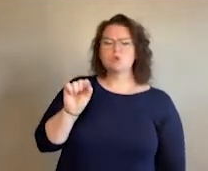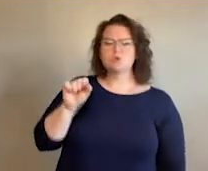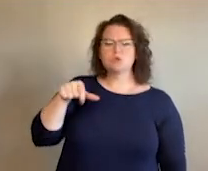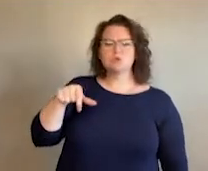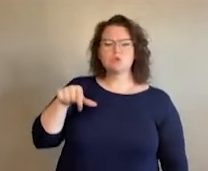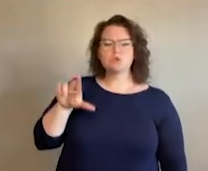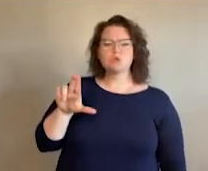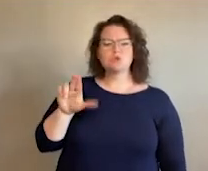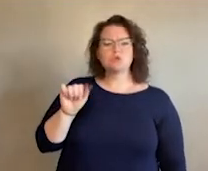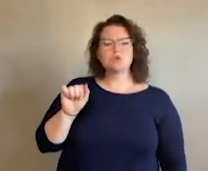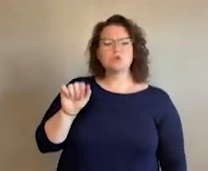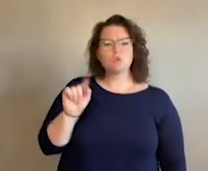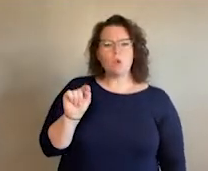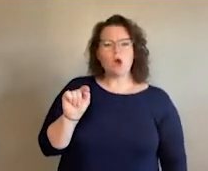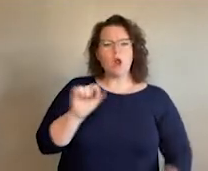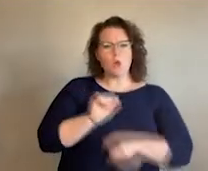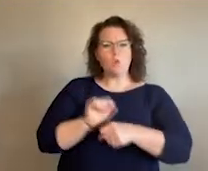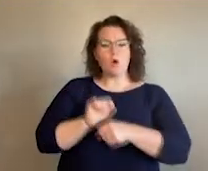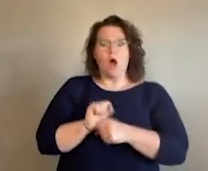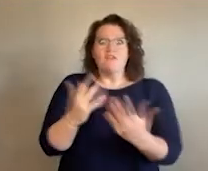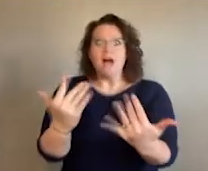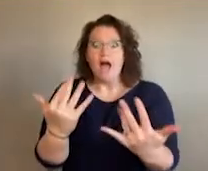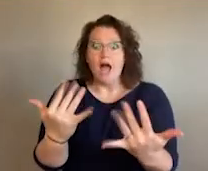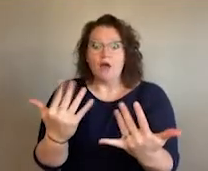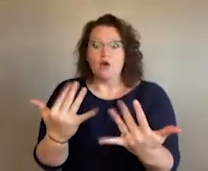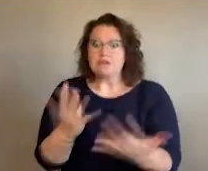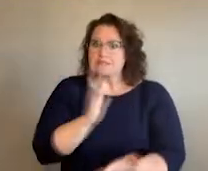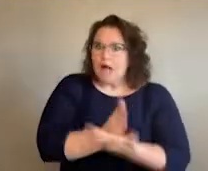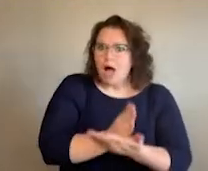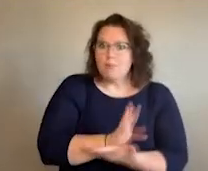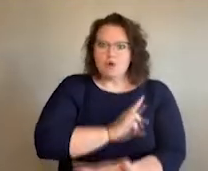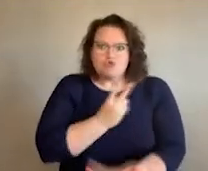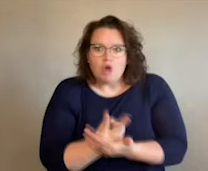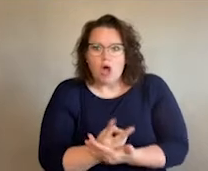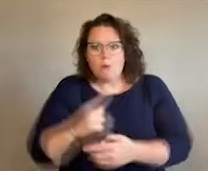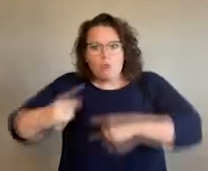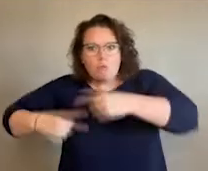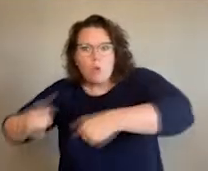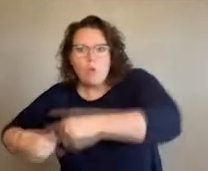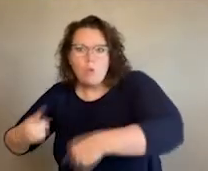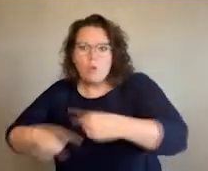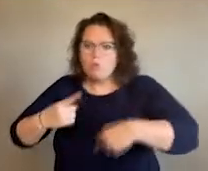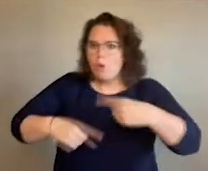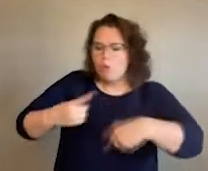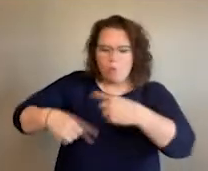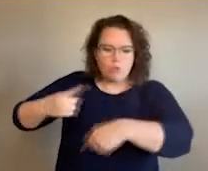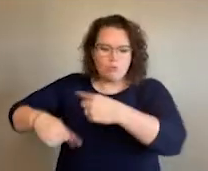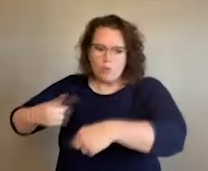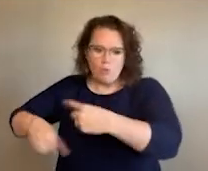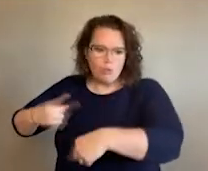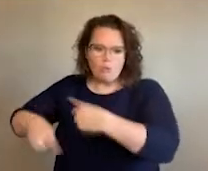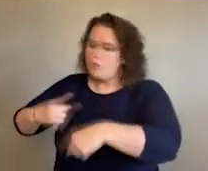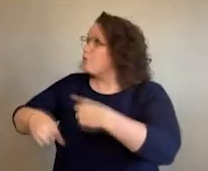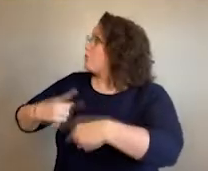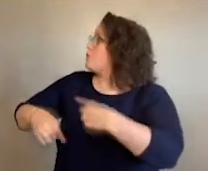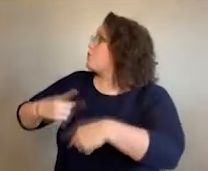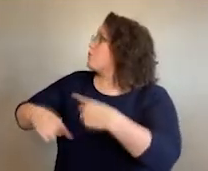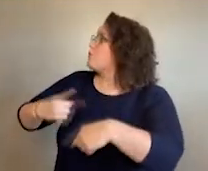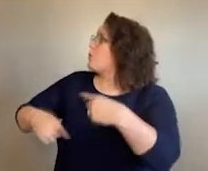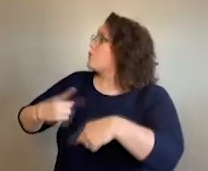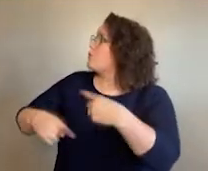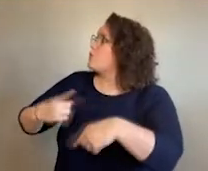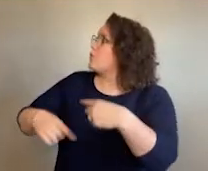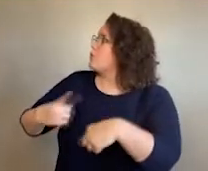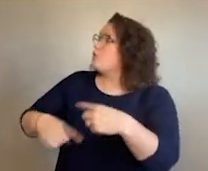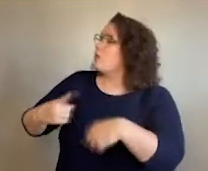squats, working our quadricep muscles, and fire! Stop, drop, roll, boys and girls. Roll, roll, roll, roll, roll,